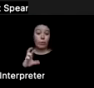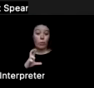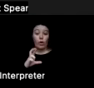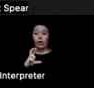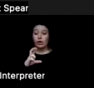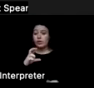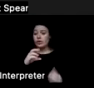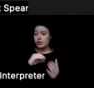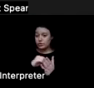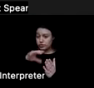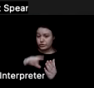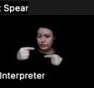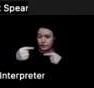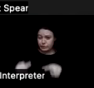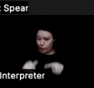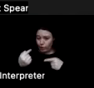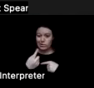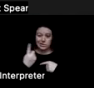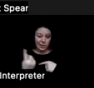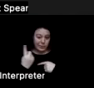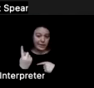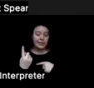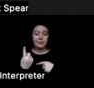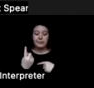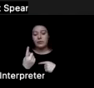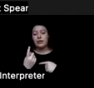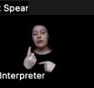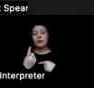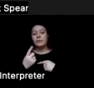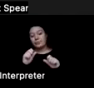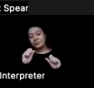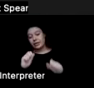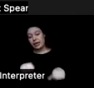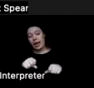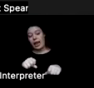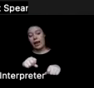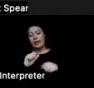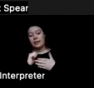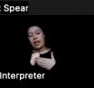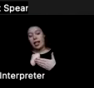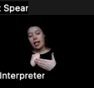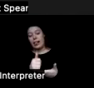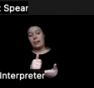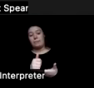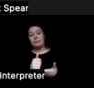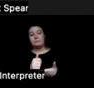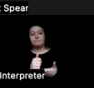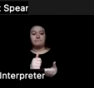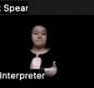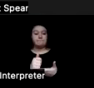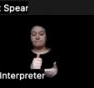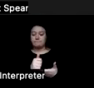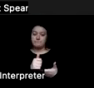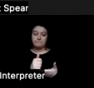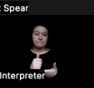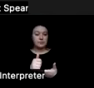kind of an inroad to really dive into some of those, to maybe help students share